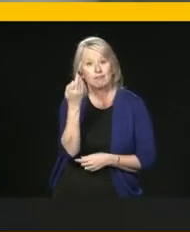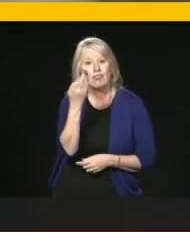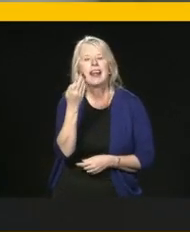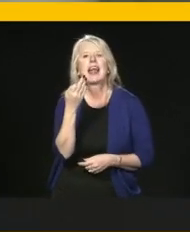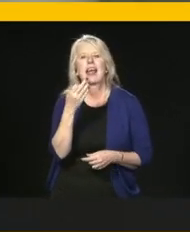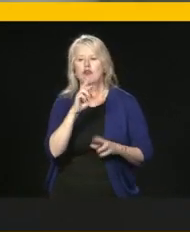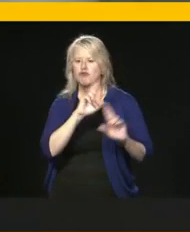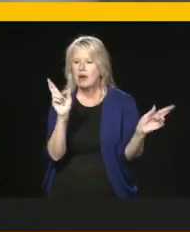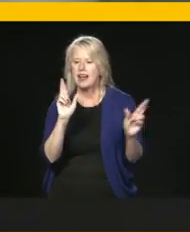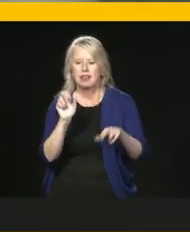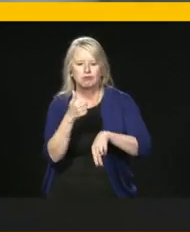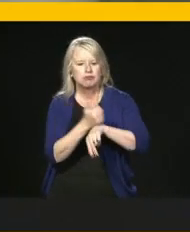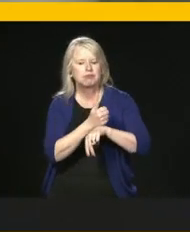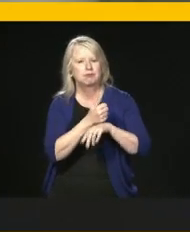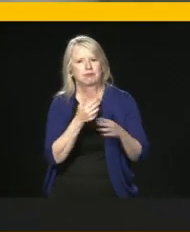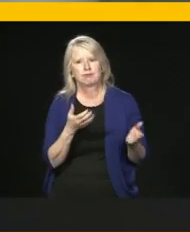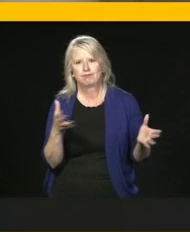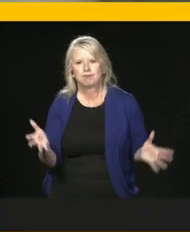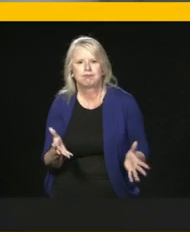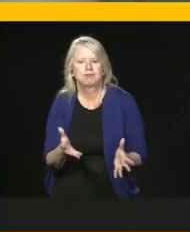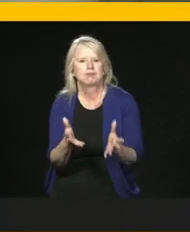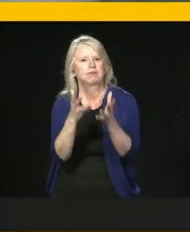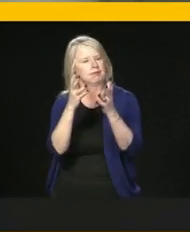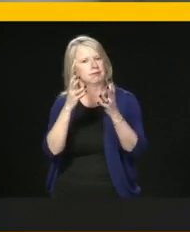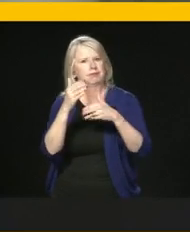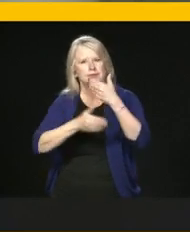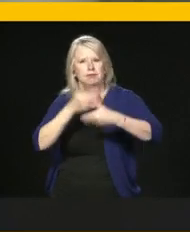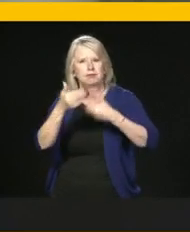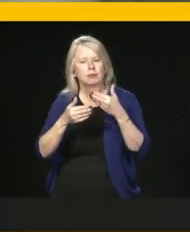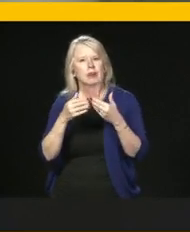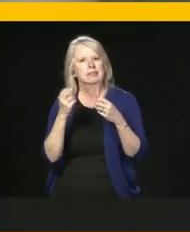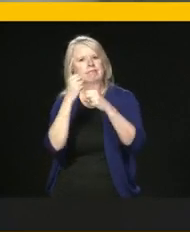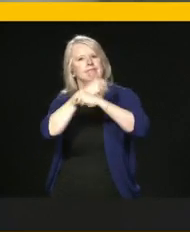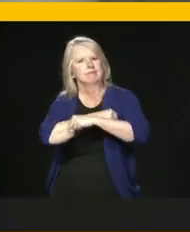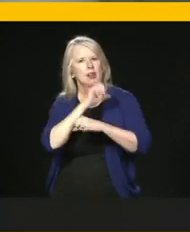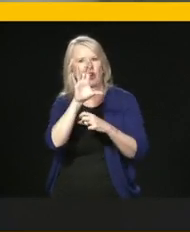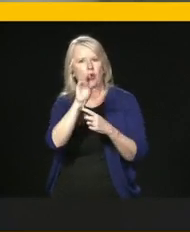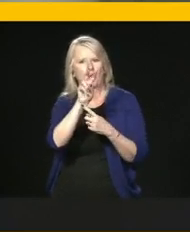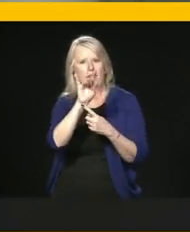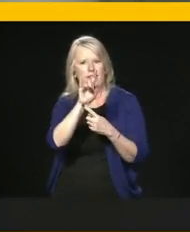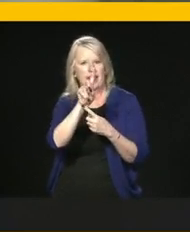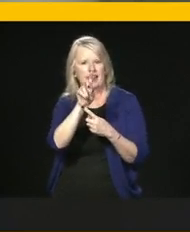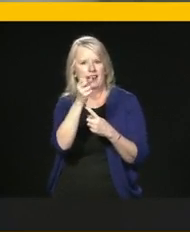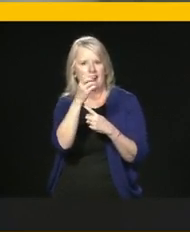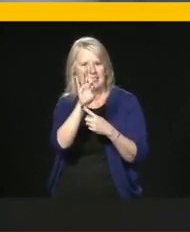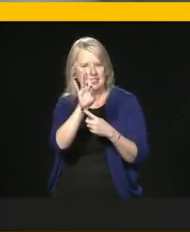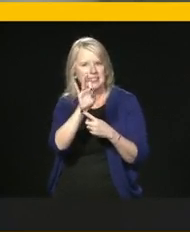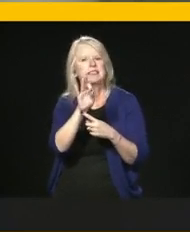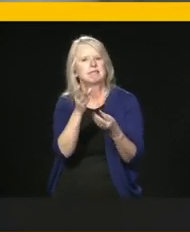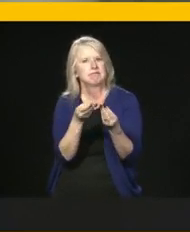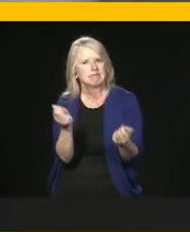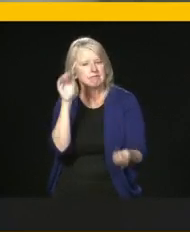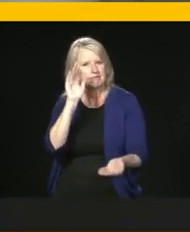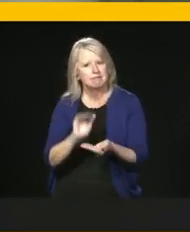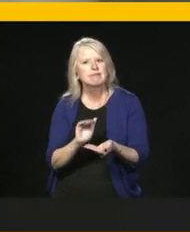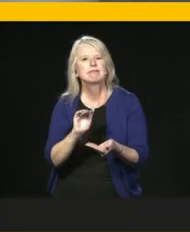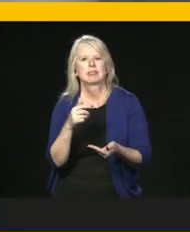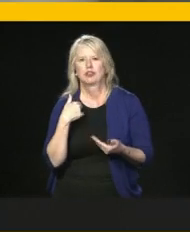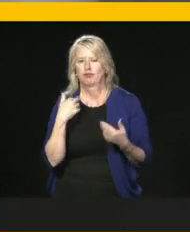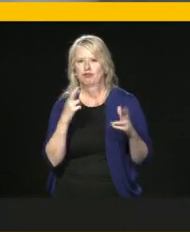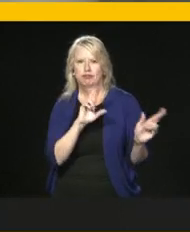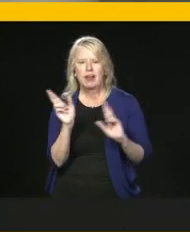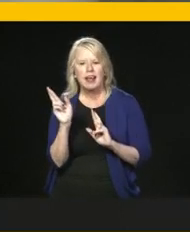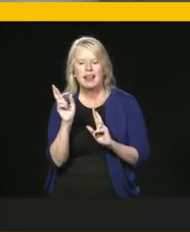COVID-19. And today, we're complementing those efforts with support to quickly mobilize Canadian researchers working